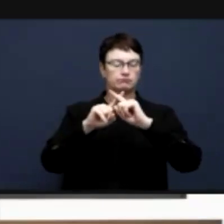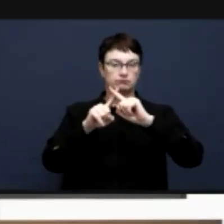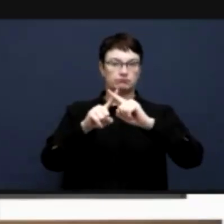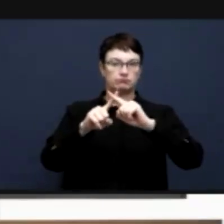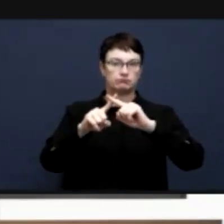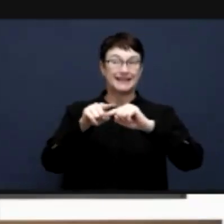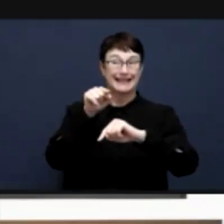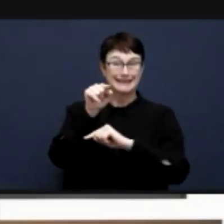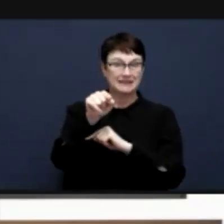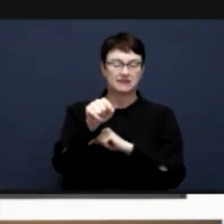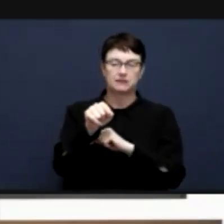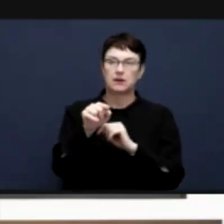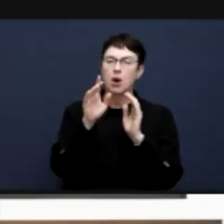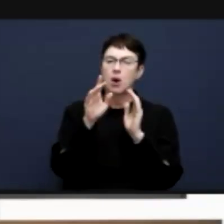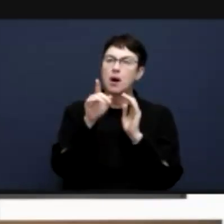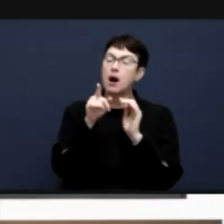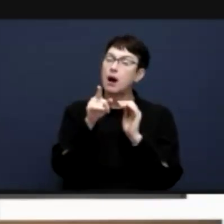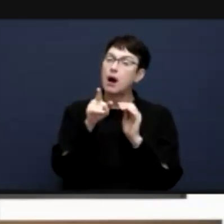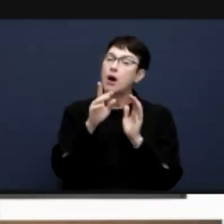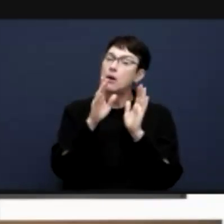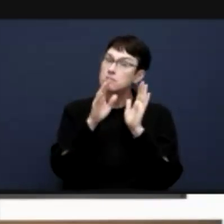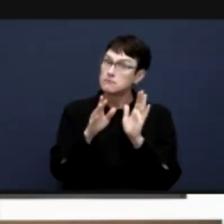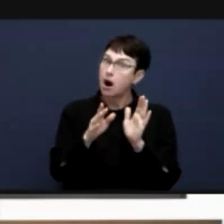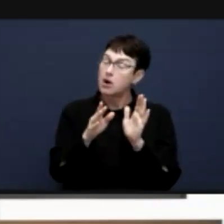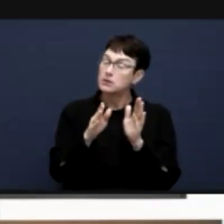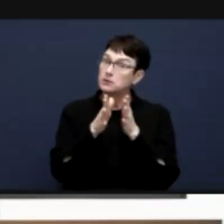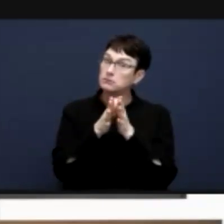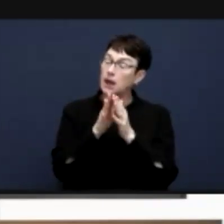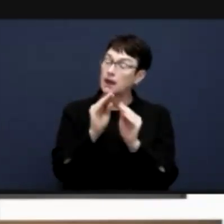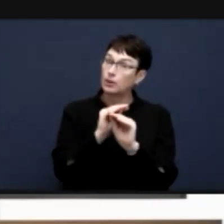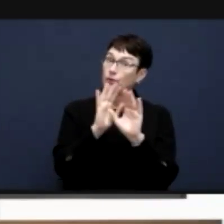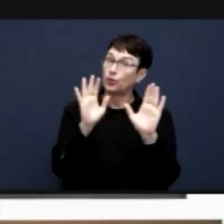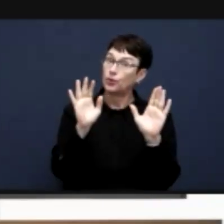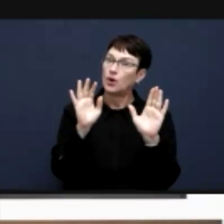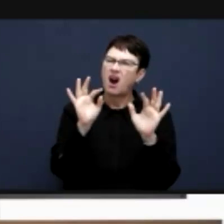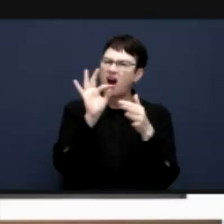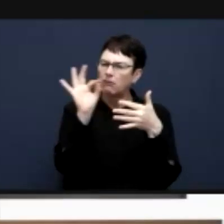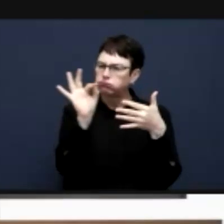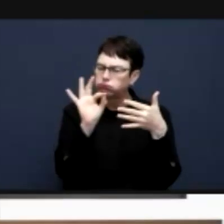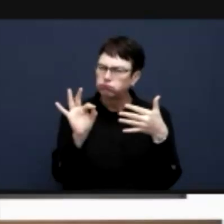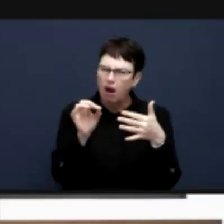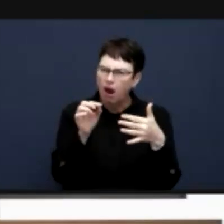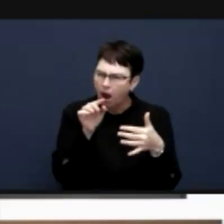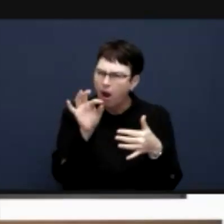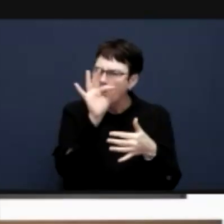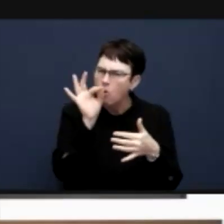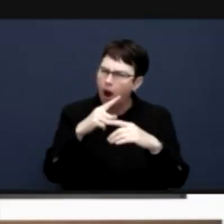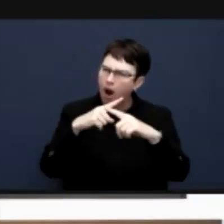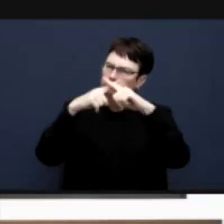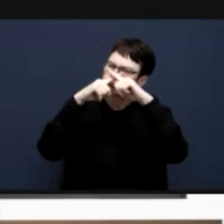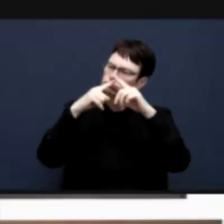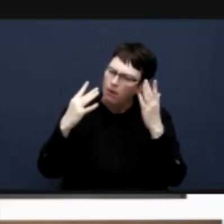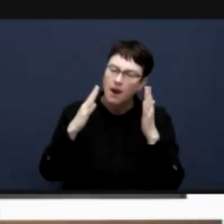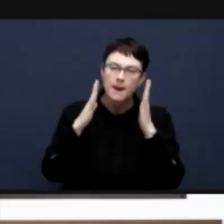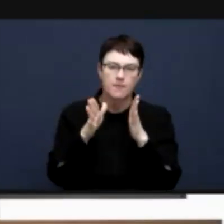be understood or makes sense. This is more about the accessibility feature, so it's not quite the same thing. So I'm not